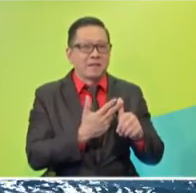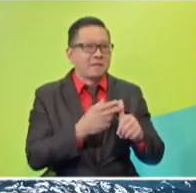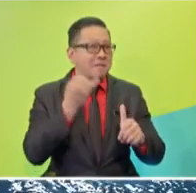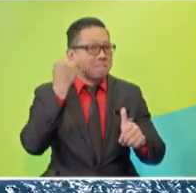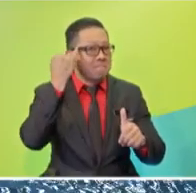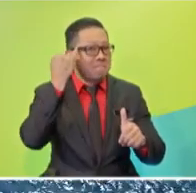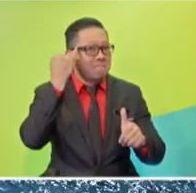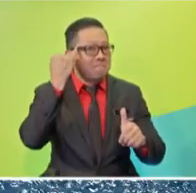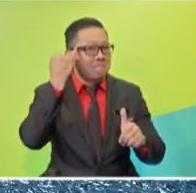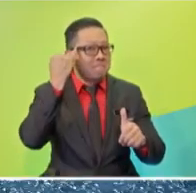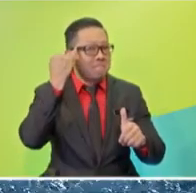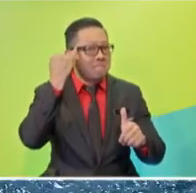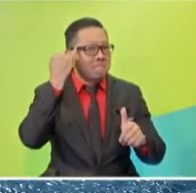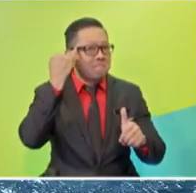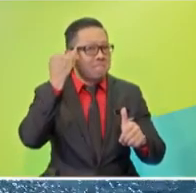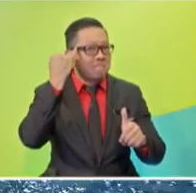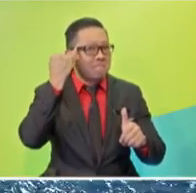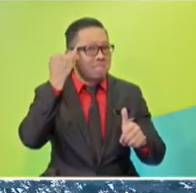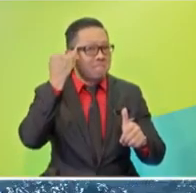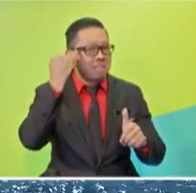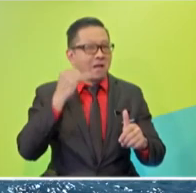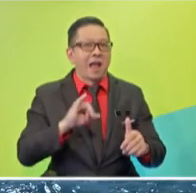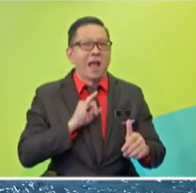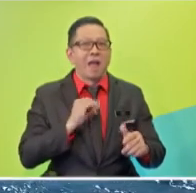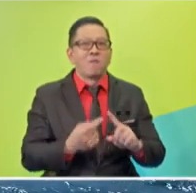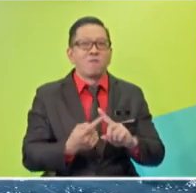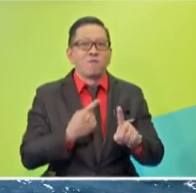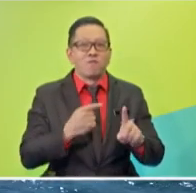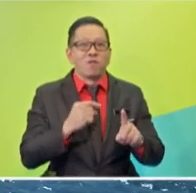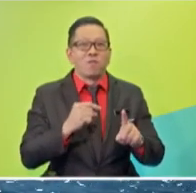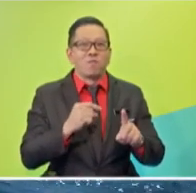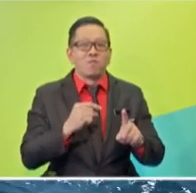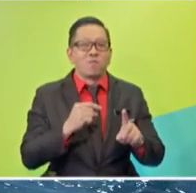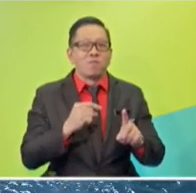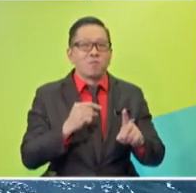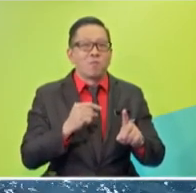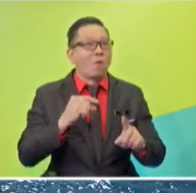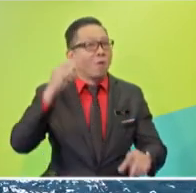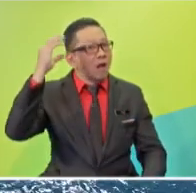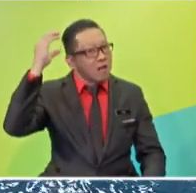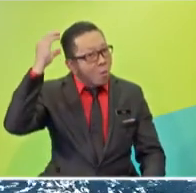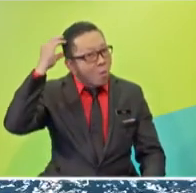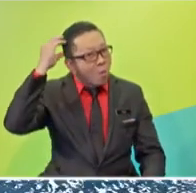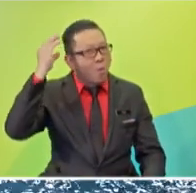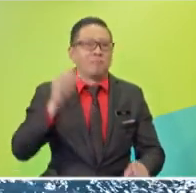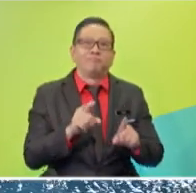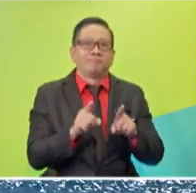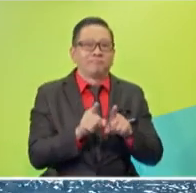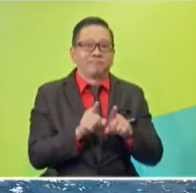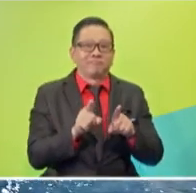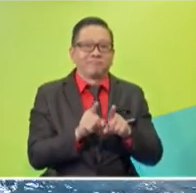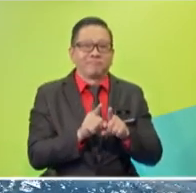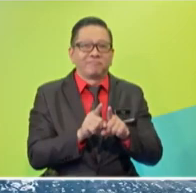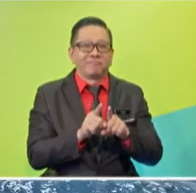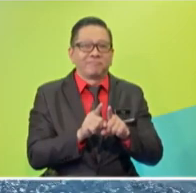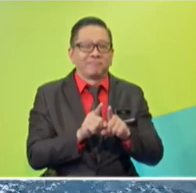there. Hi, I'm from SK Bandar Baru, Kuala Selangor. SK Bandar Baru, Kuala Selangor. I'm calling him Mr.